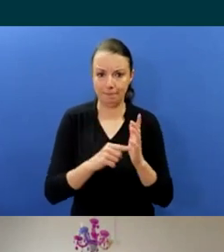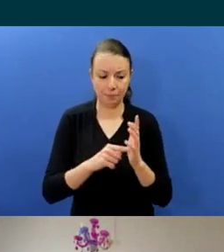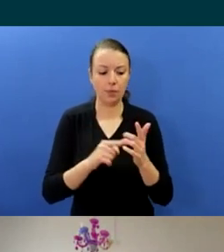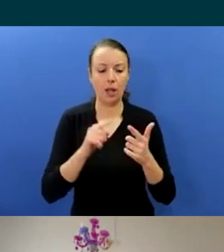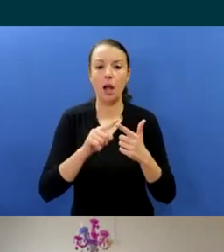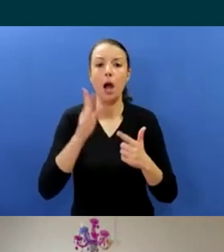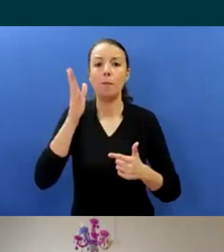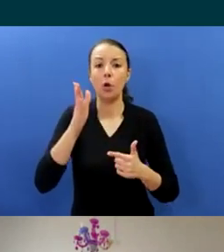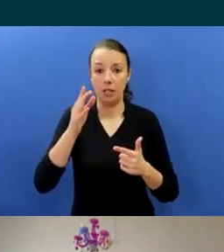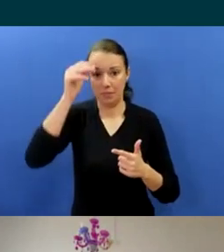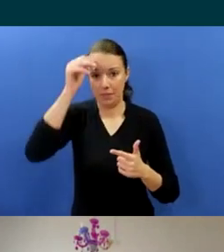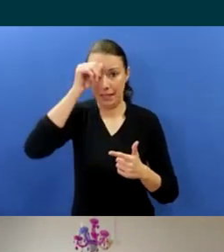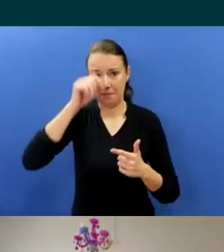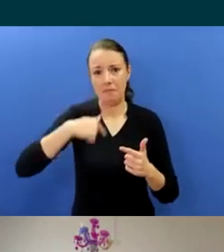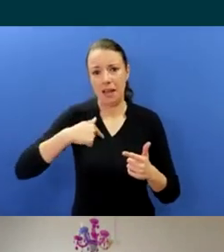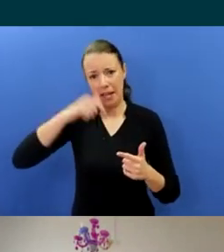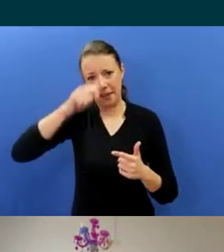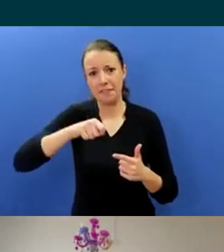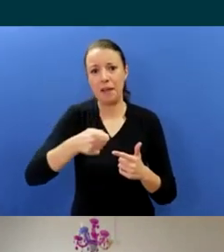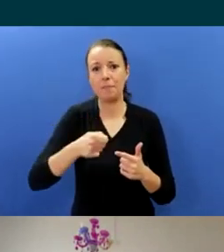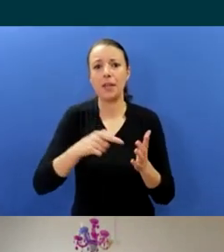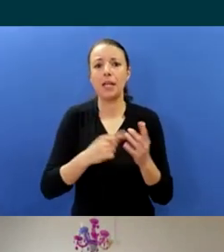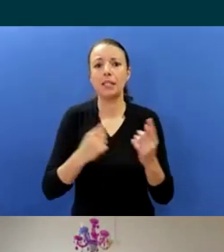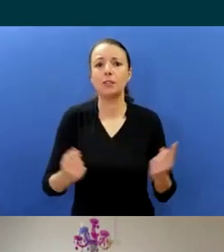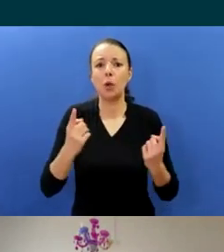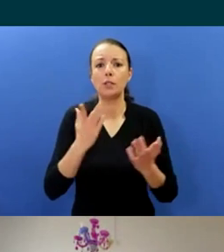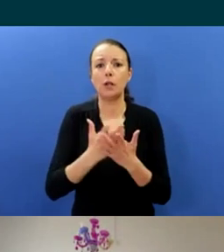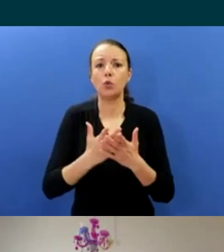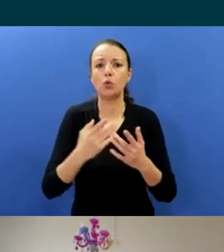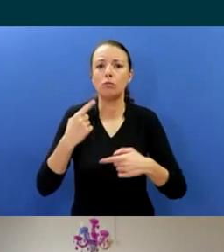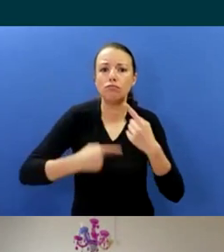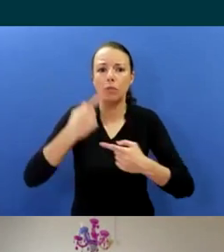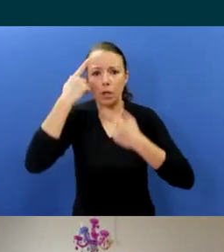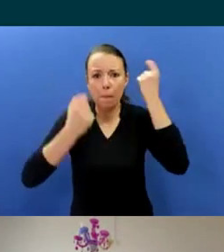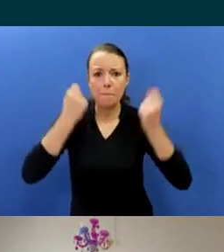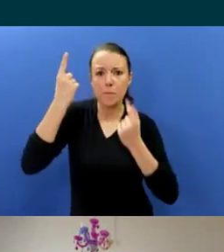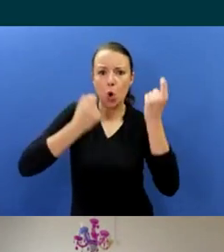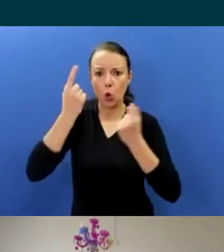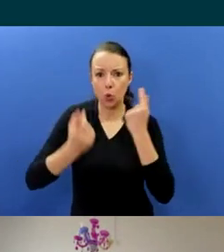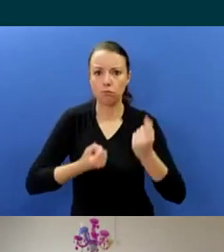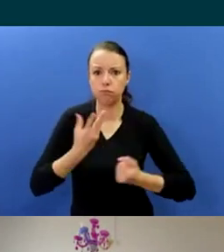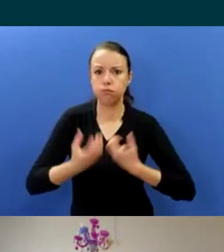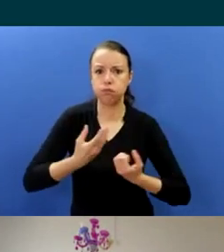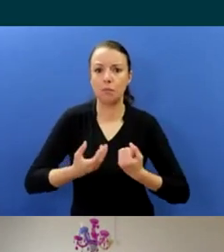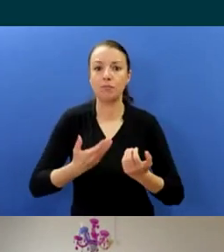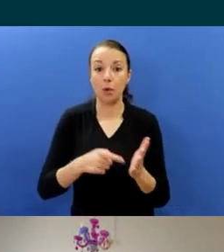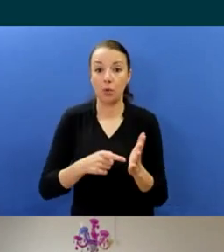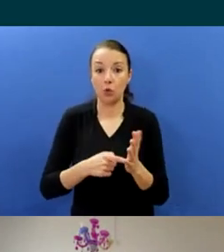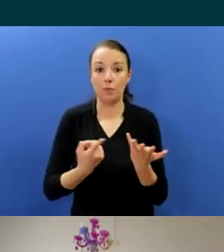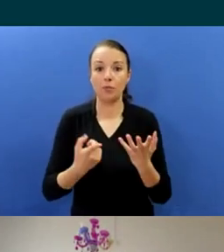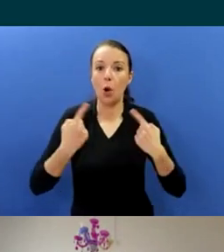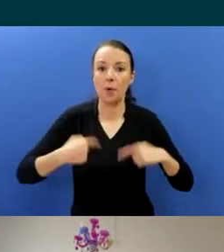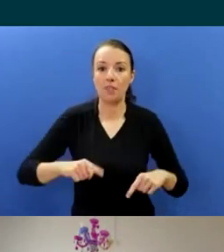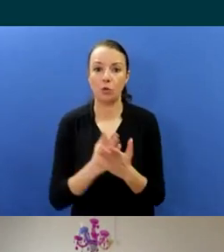when the citizens are suggesting recommendation, they will deliberate, prioritize, decide, and vote. So let